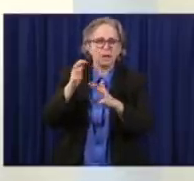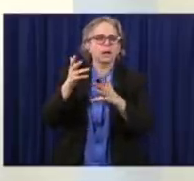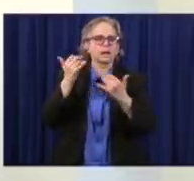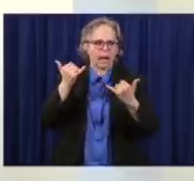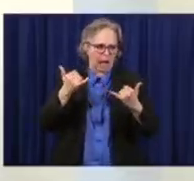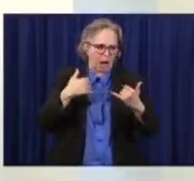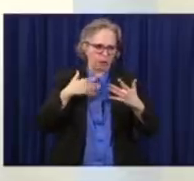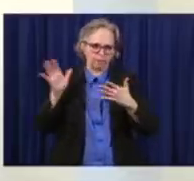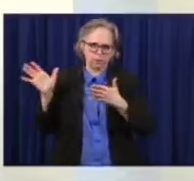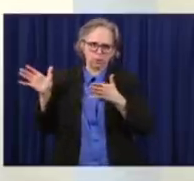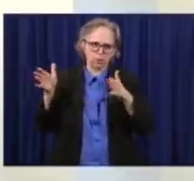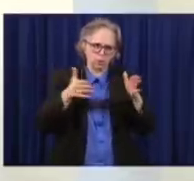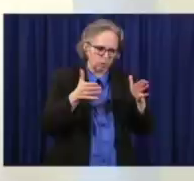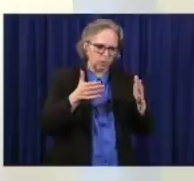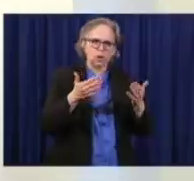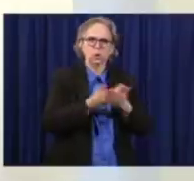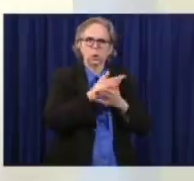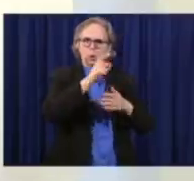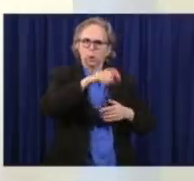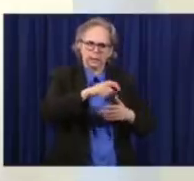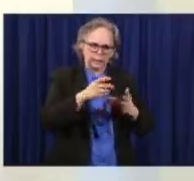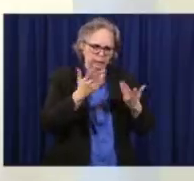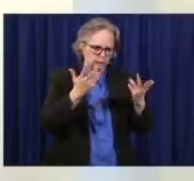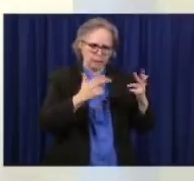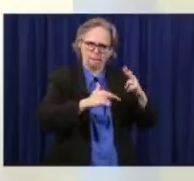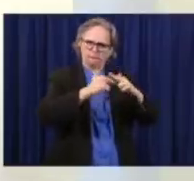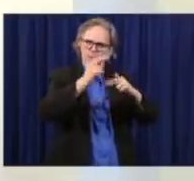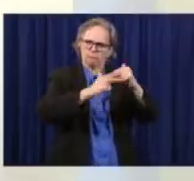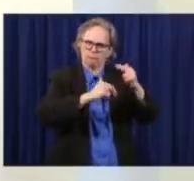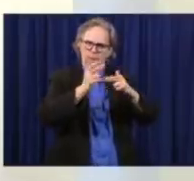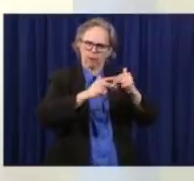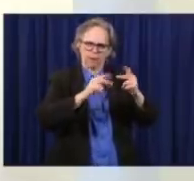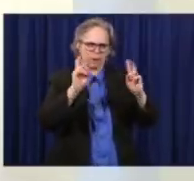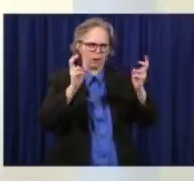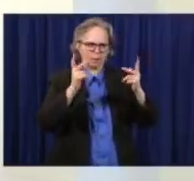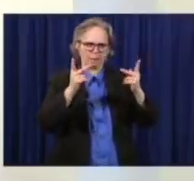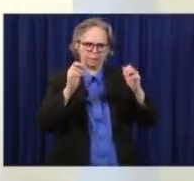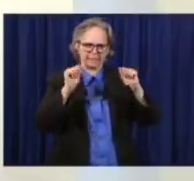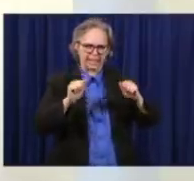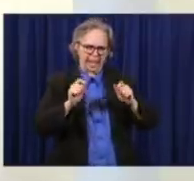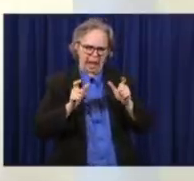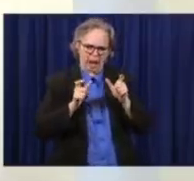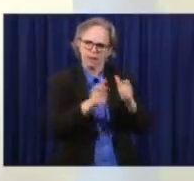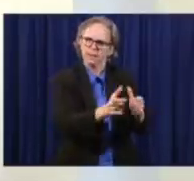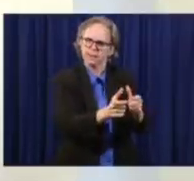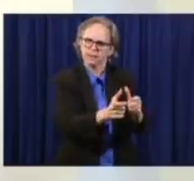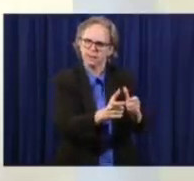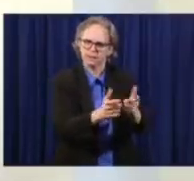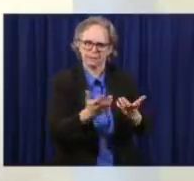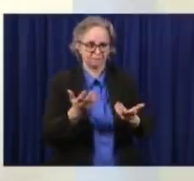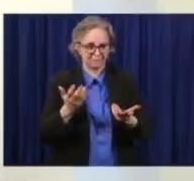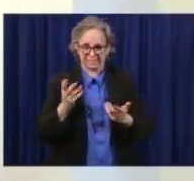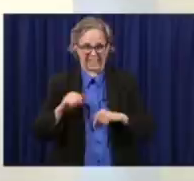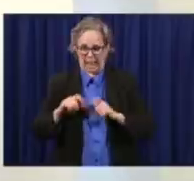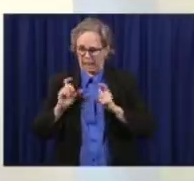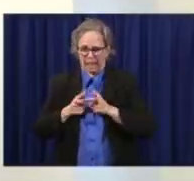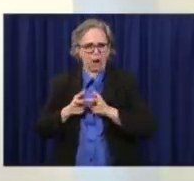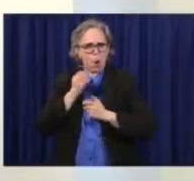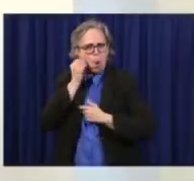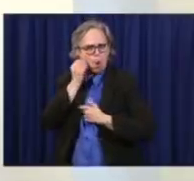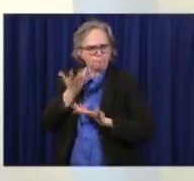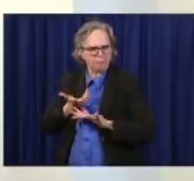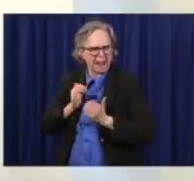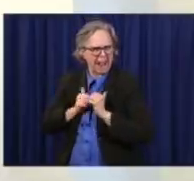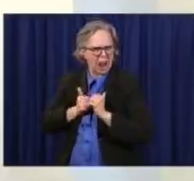for other kinds of facilities to be done that help in situations just like you described. But